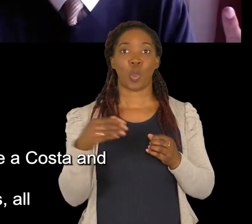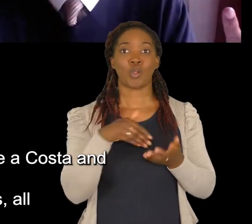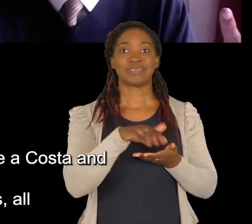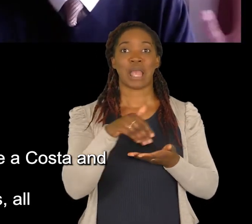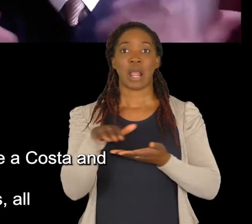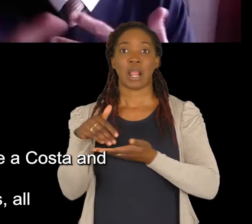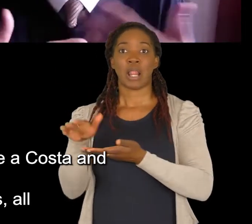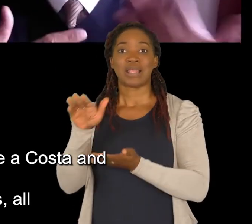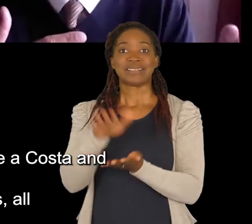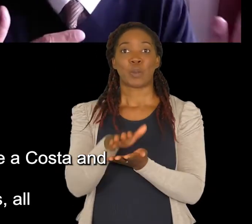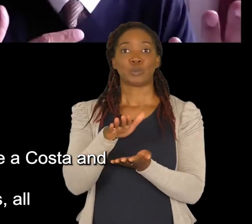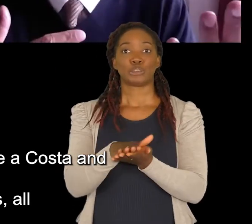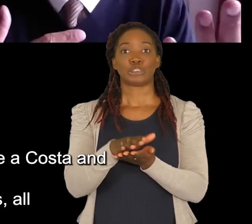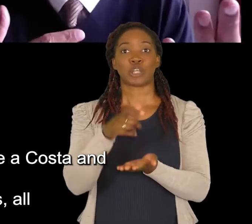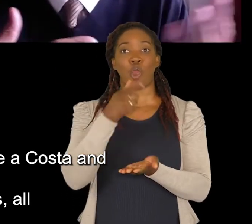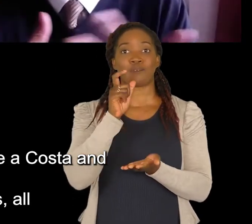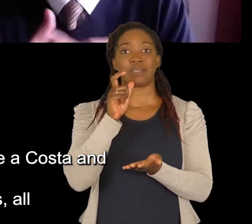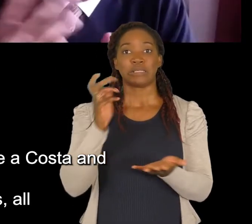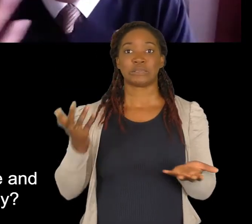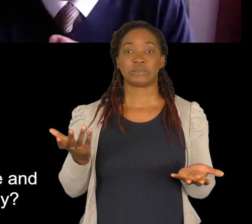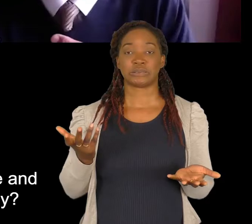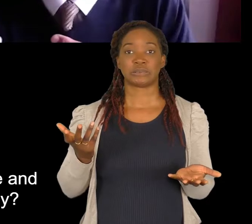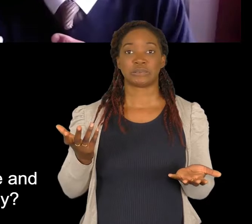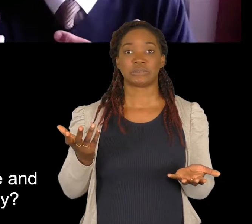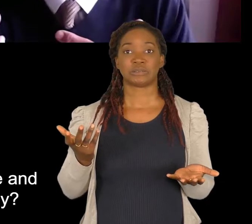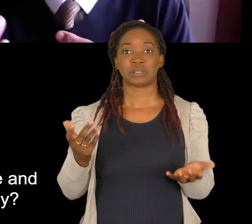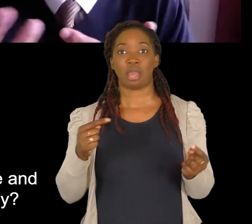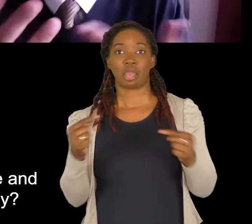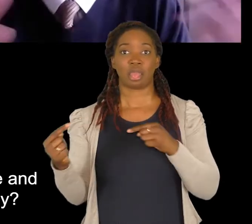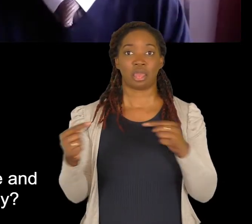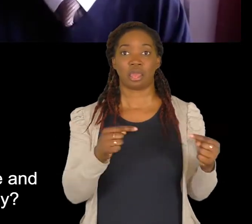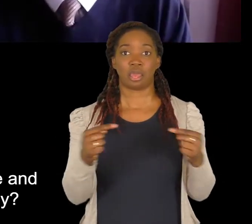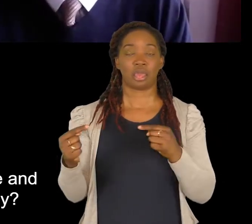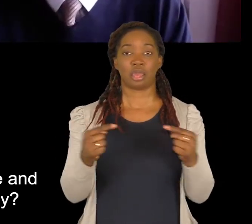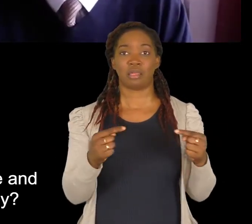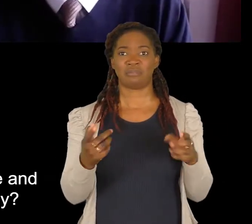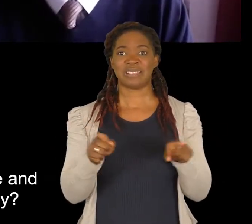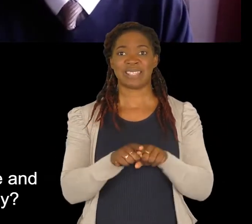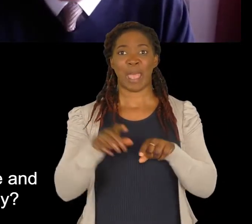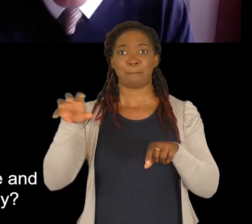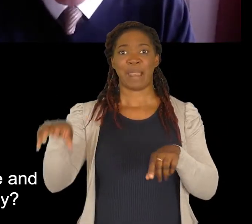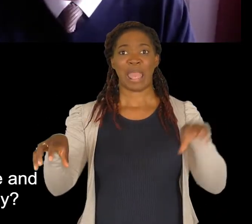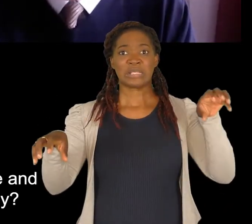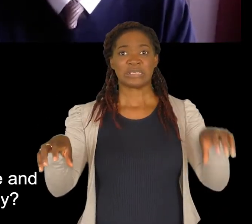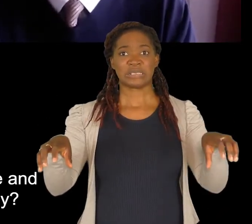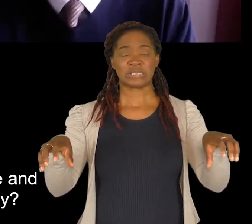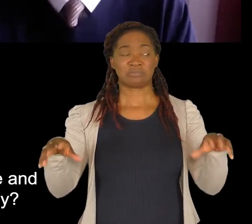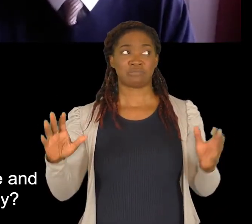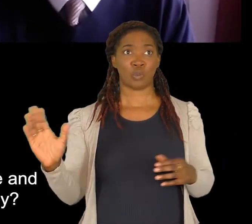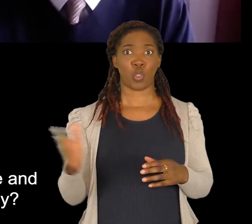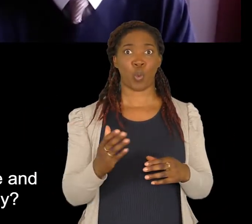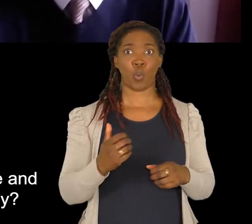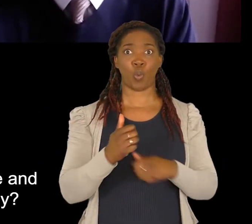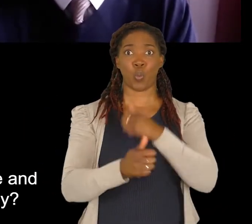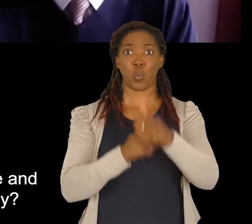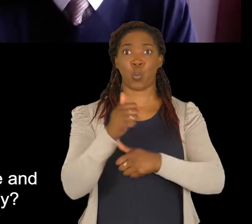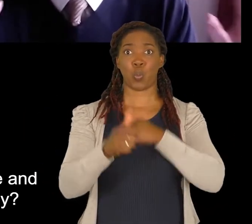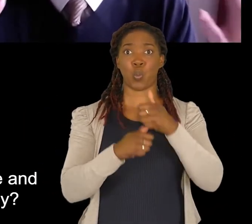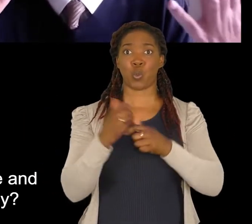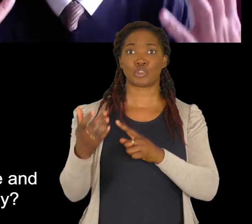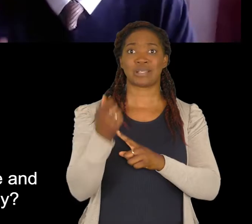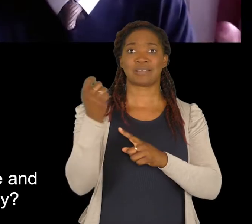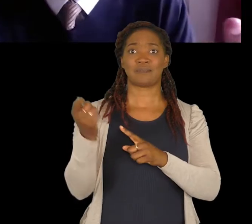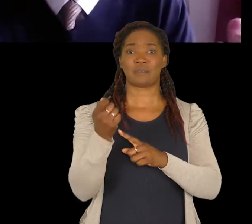sandwiches, right? They're all selling coffees. They're all competing with each other. They're all in the same place. And yet they're all doing really well,